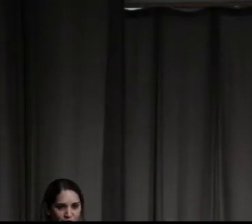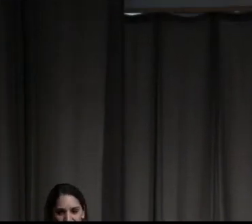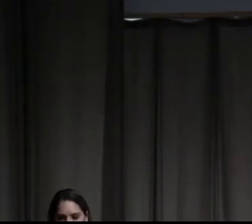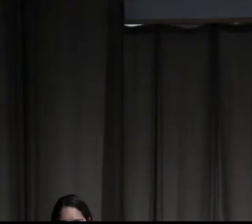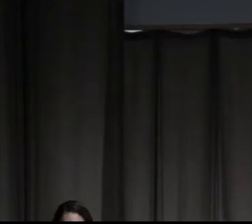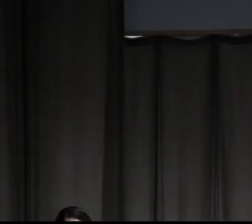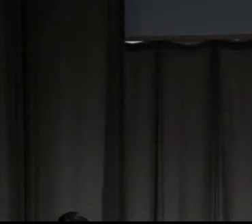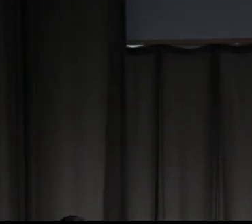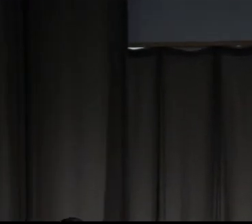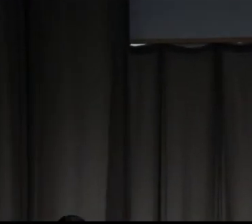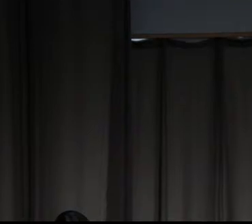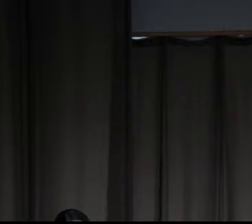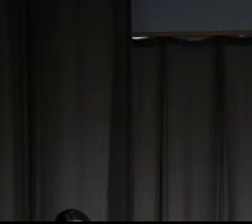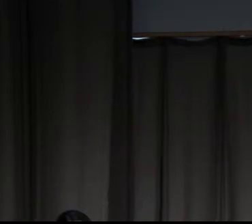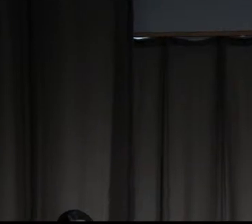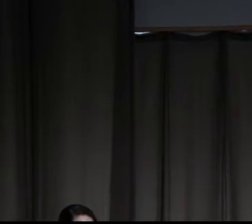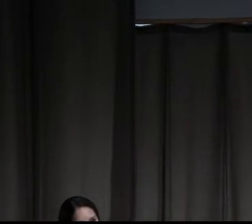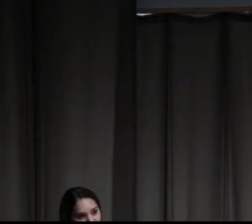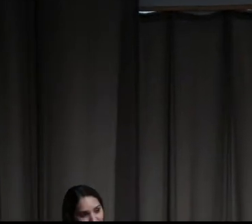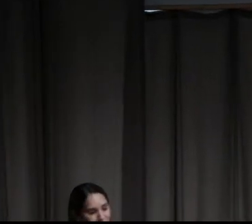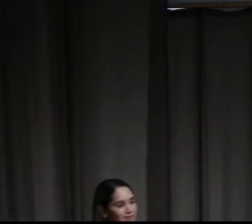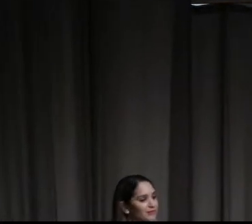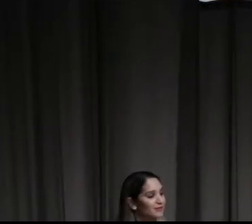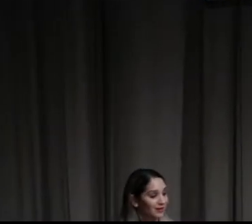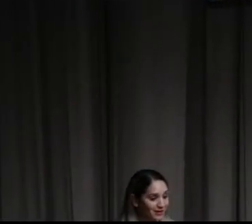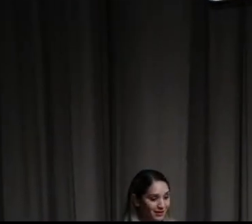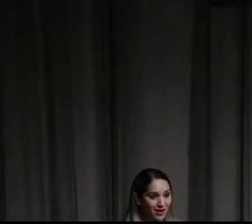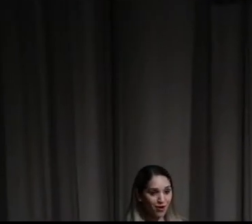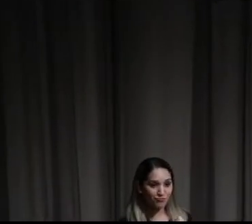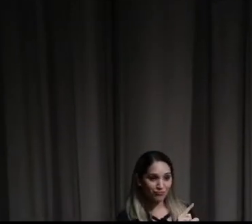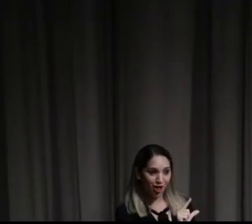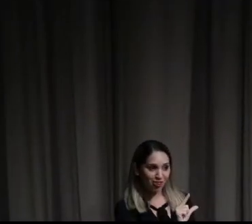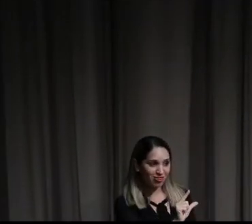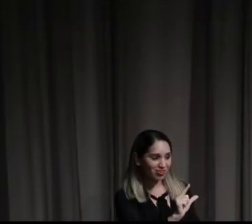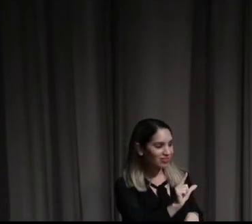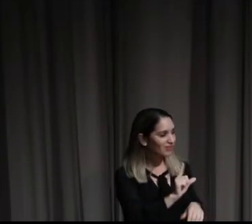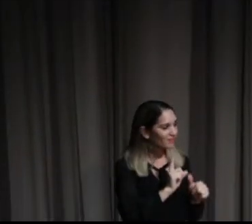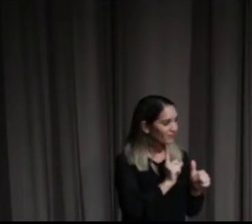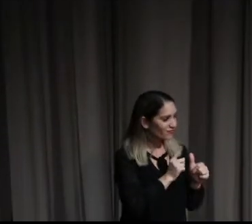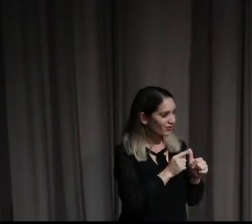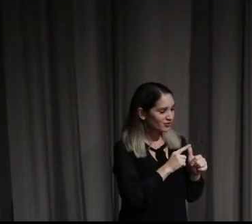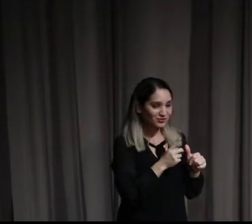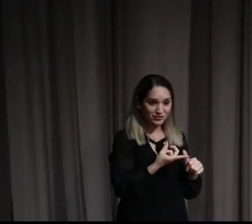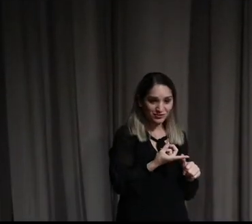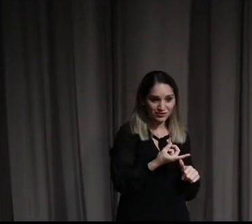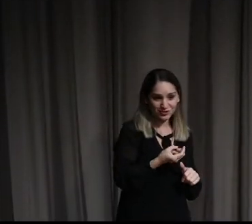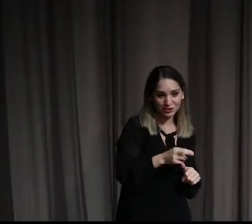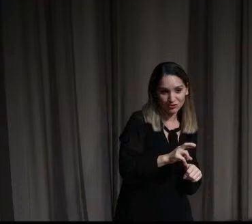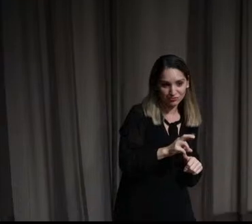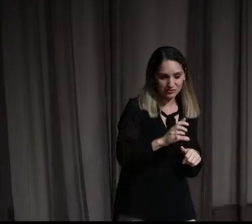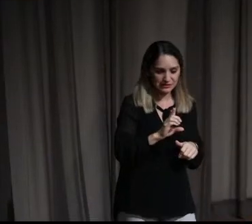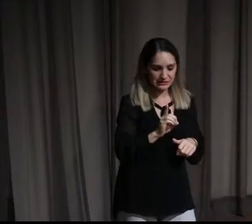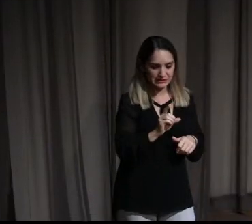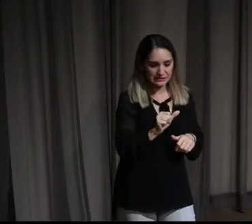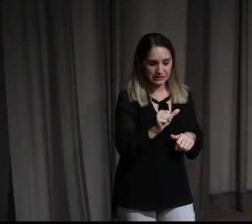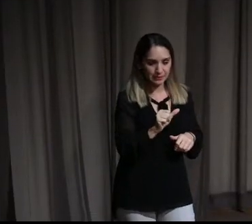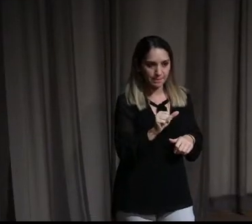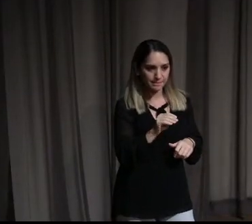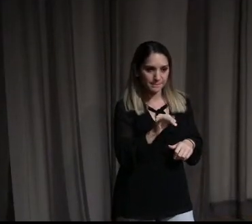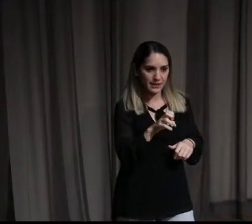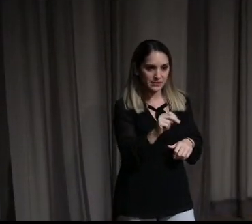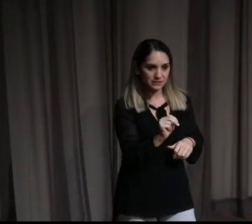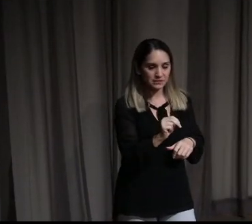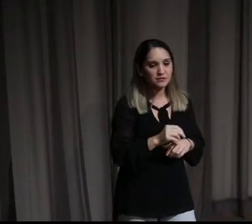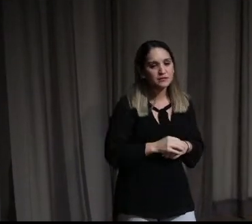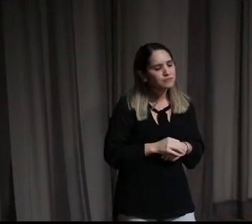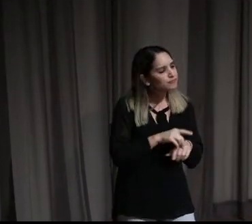perspective. And so, Carol, I'm going to start with Dr. Damian here. And you have done a lot